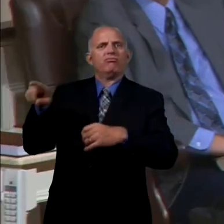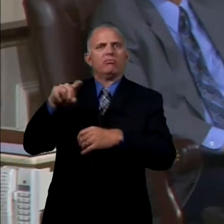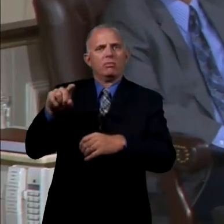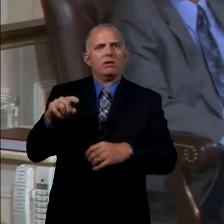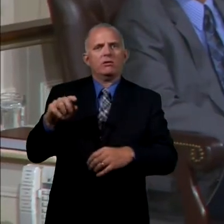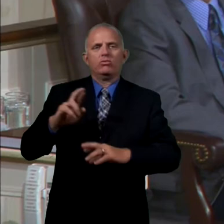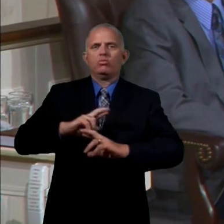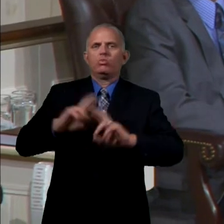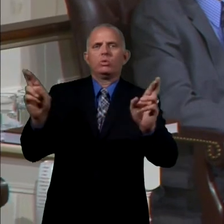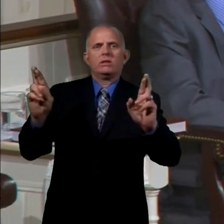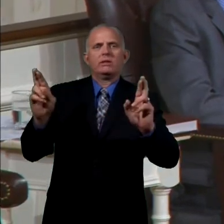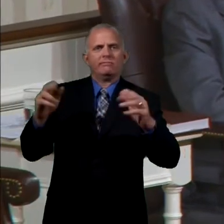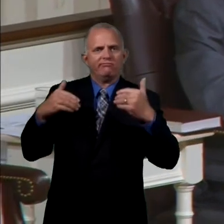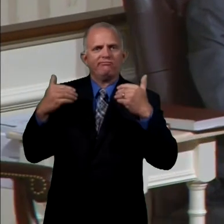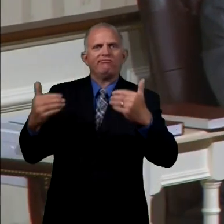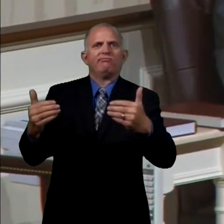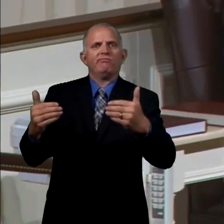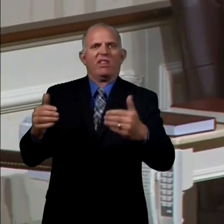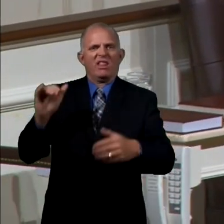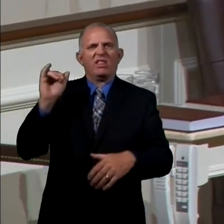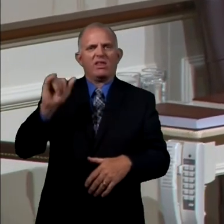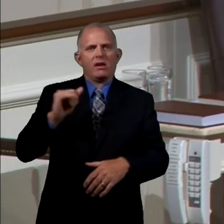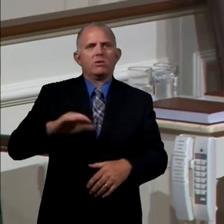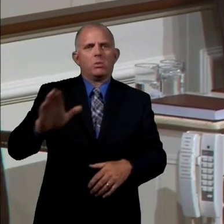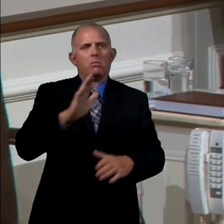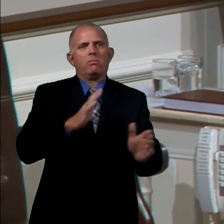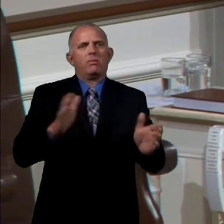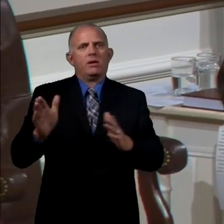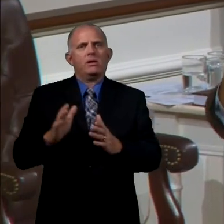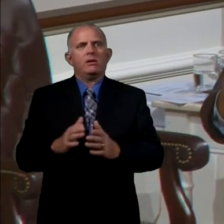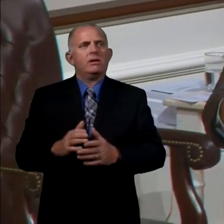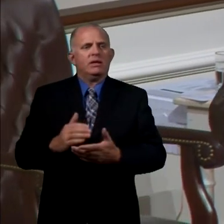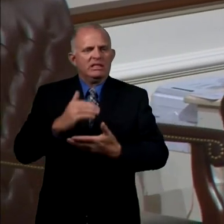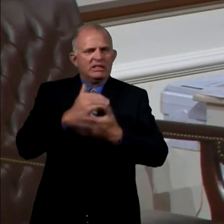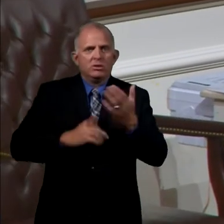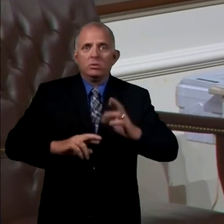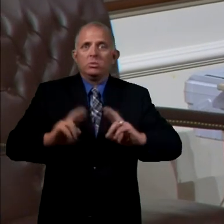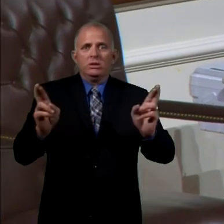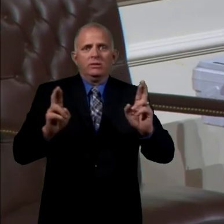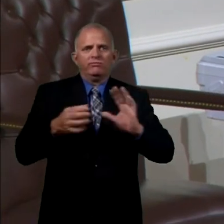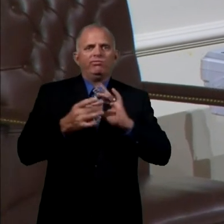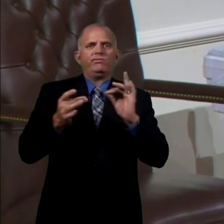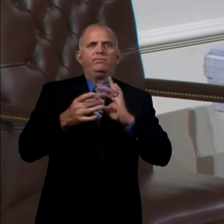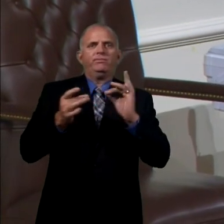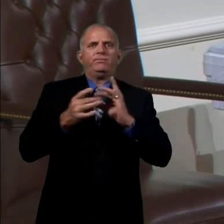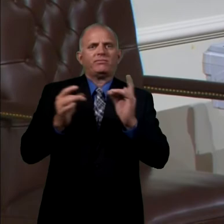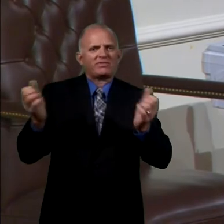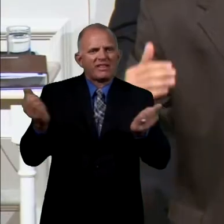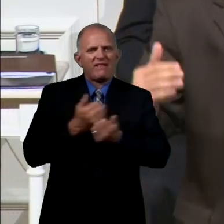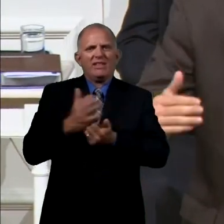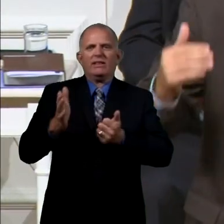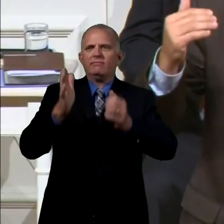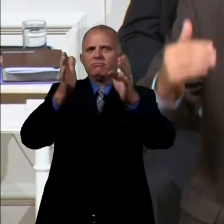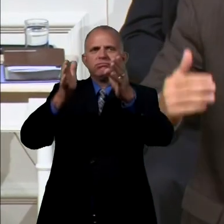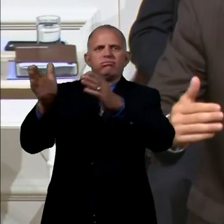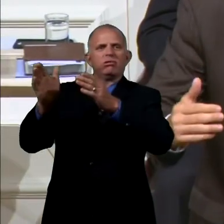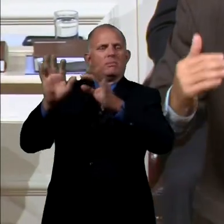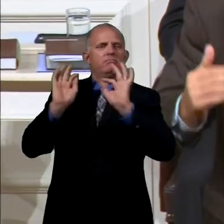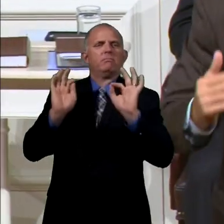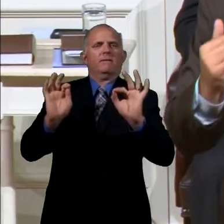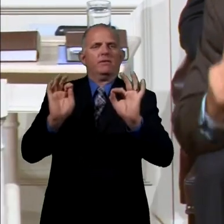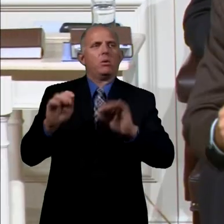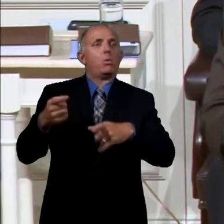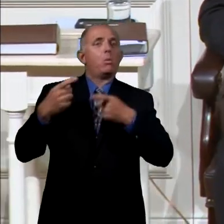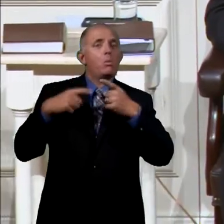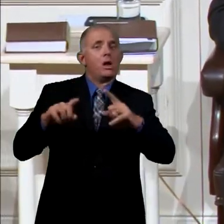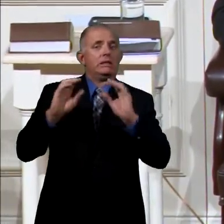go. This was what he planned to do that day. He has his talk ready. He has everything down. He has everybody organized. As he's teaching,